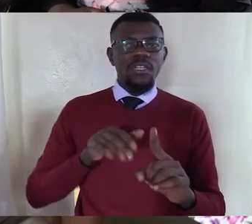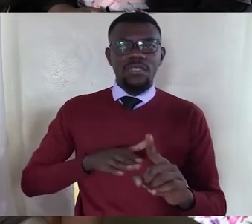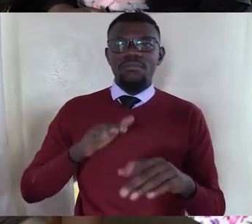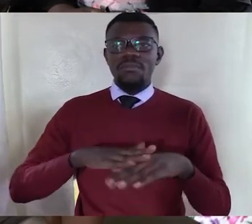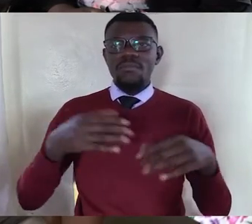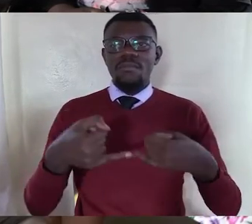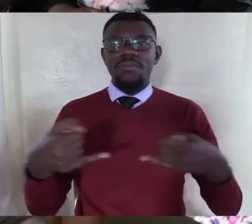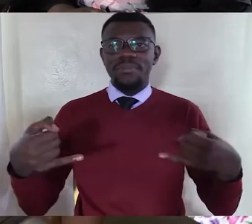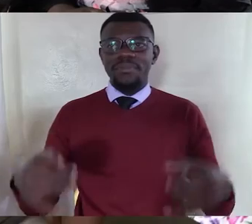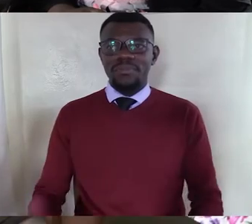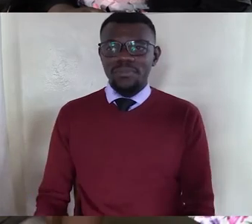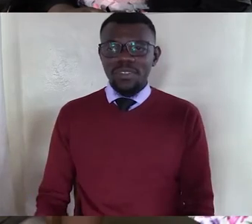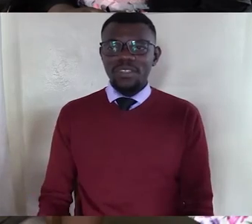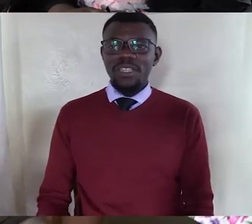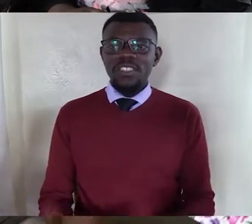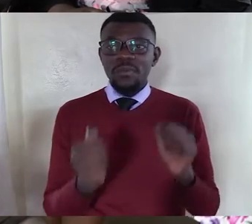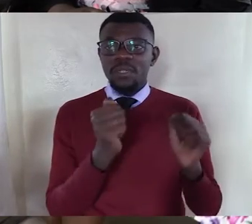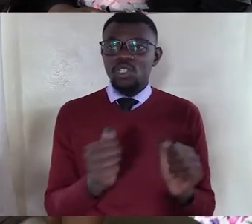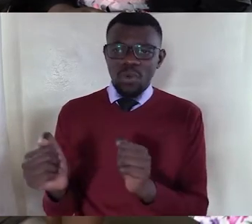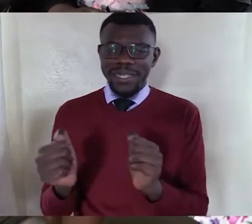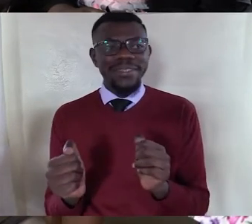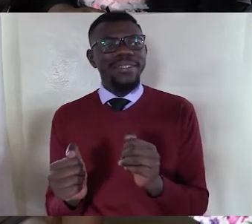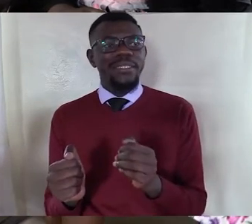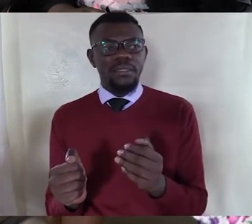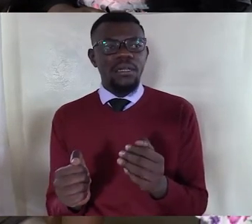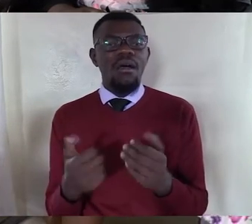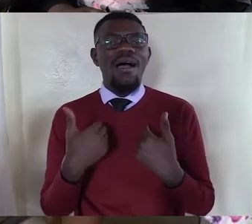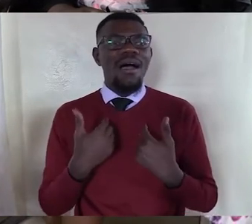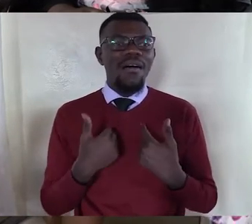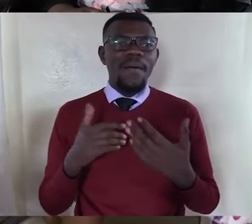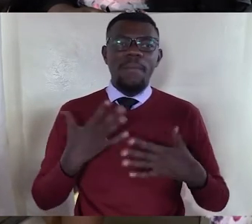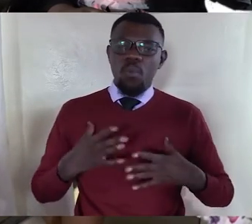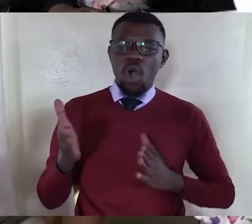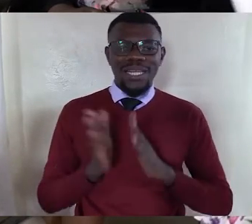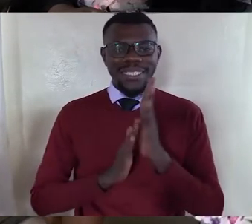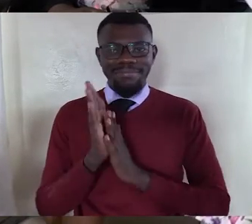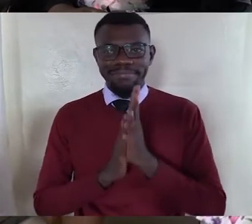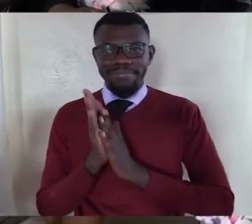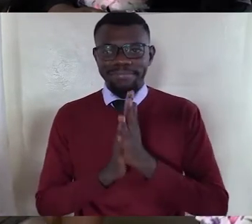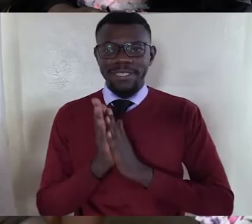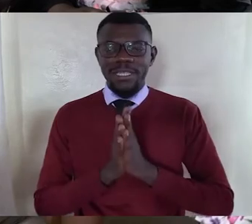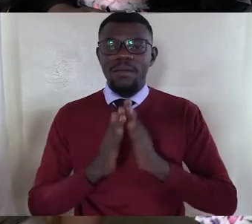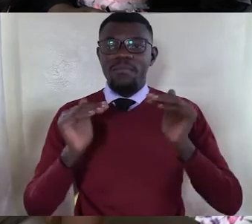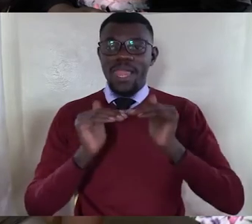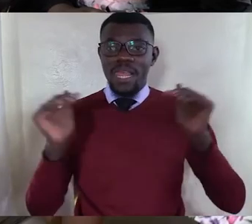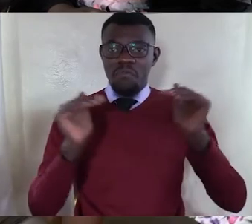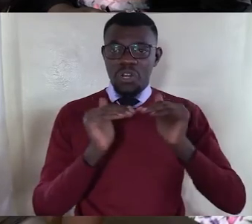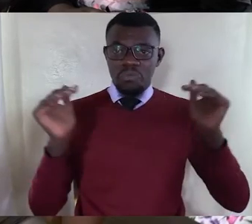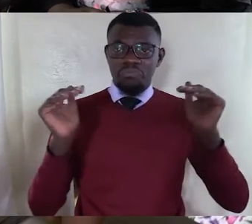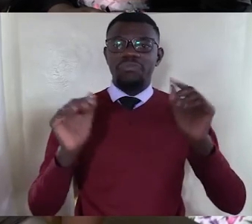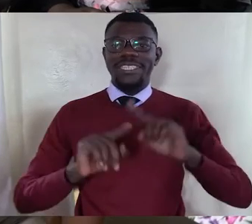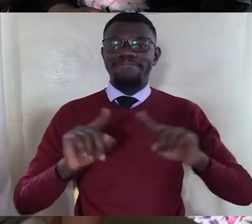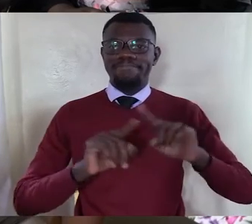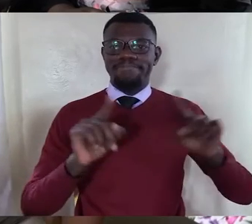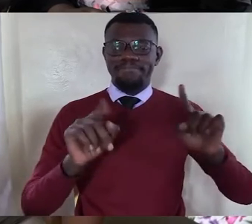and all that. This is a new territory. How is IBC going to counter this? Because some of it leads to violence, and some